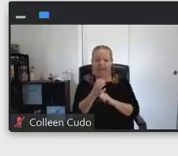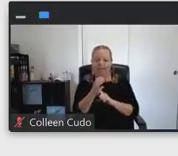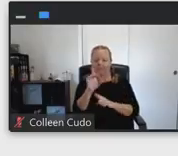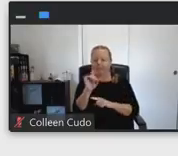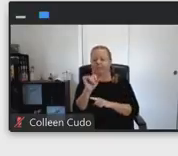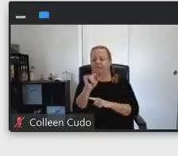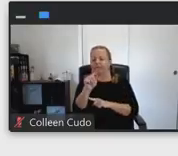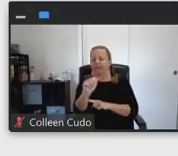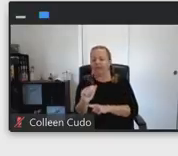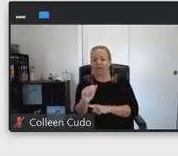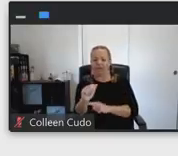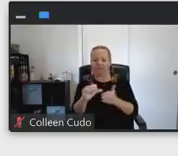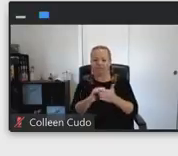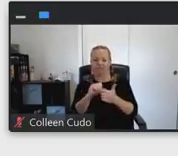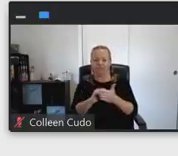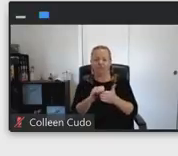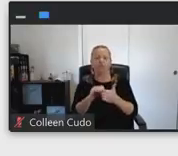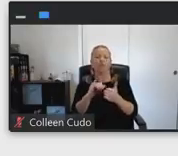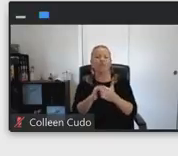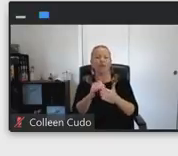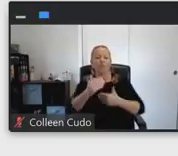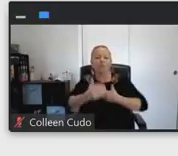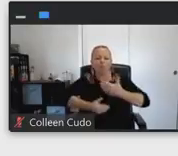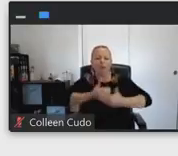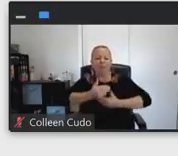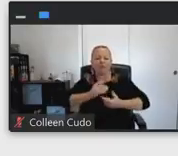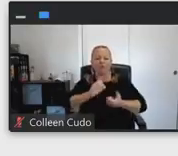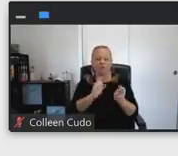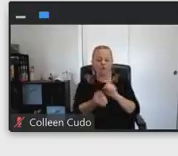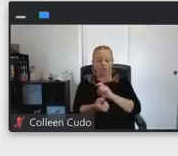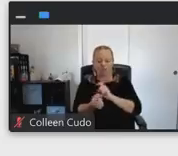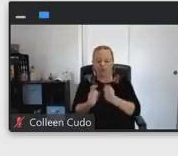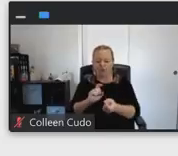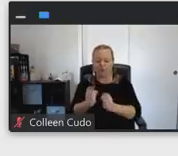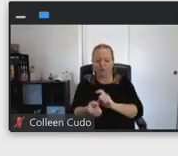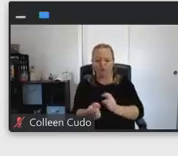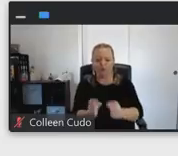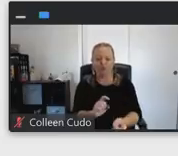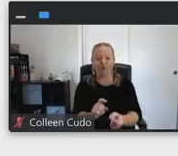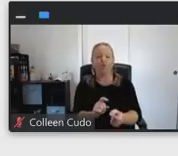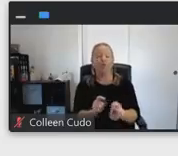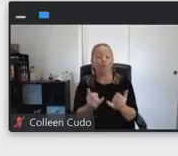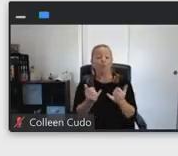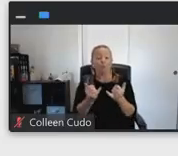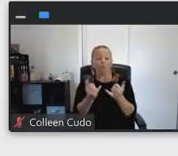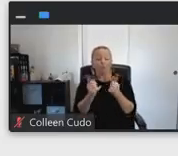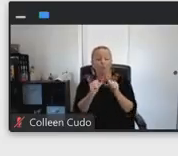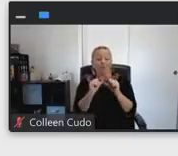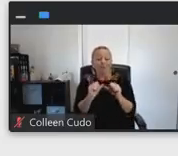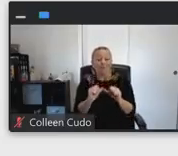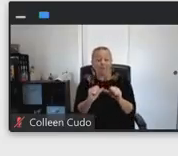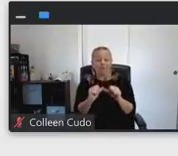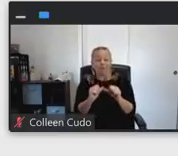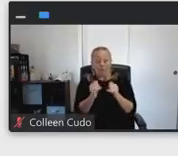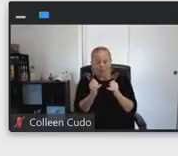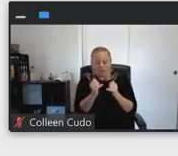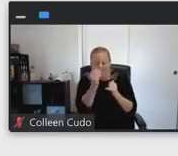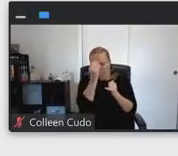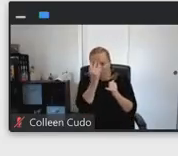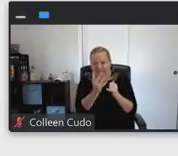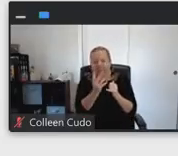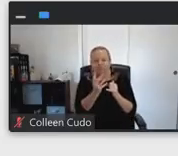of also an iterative process. We've changed this over time. We continue to update it, and there are some additional data points that will be